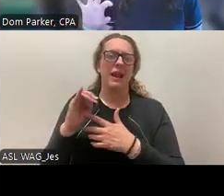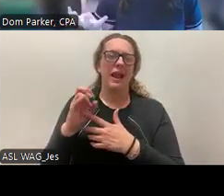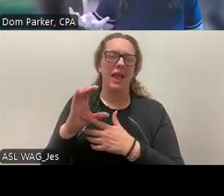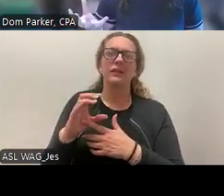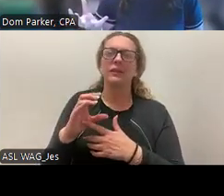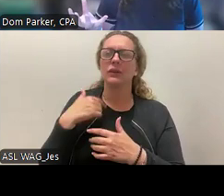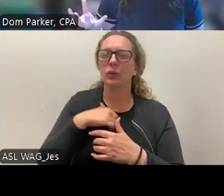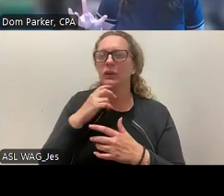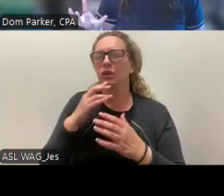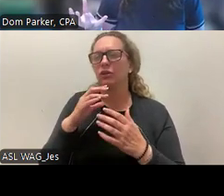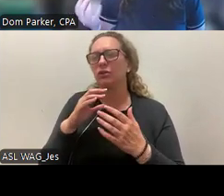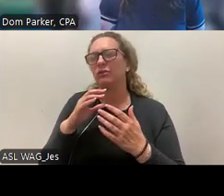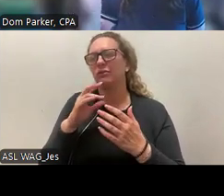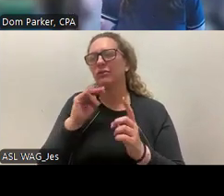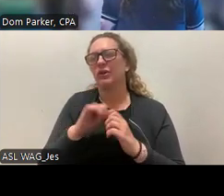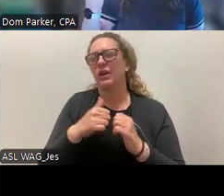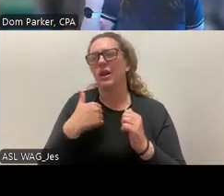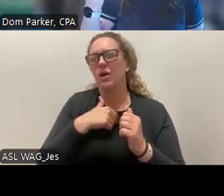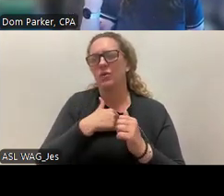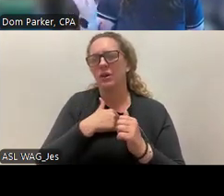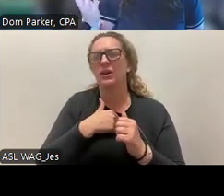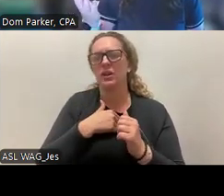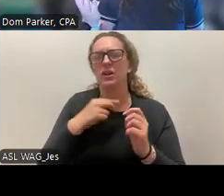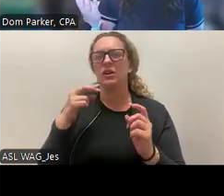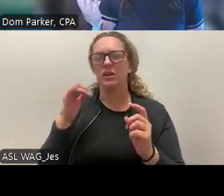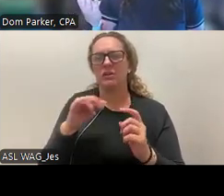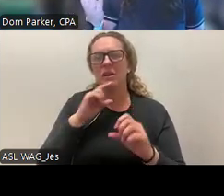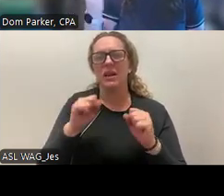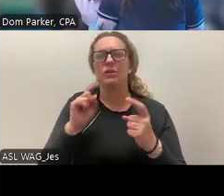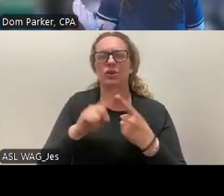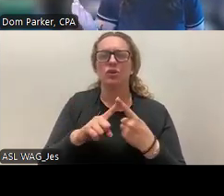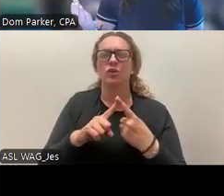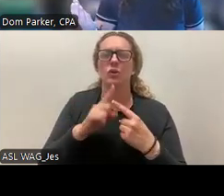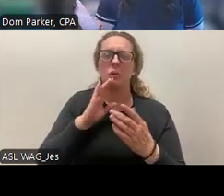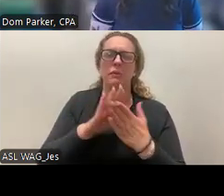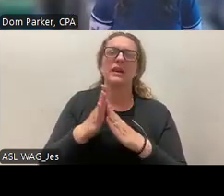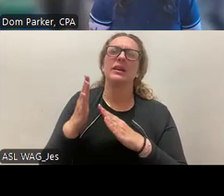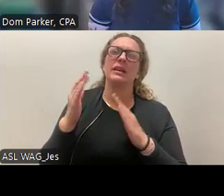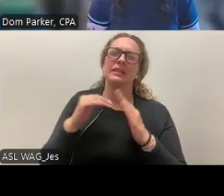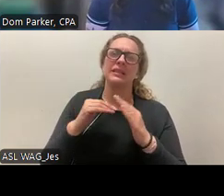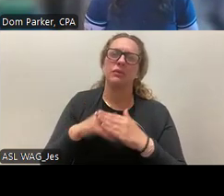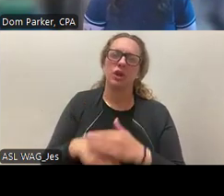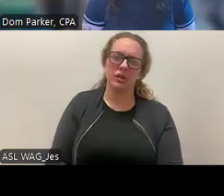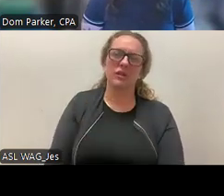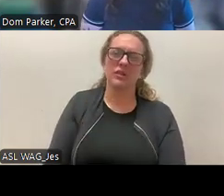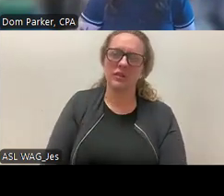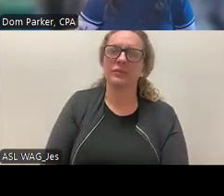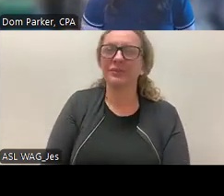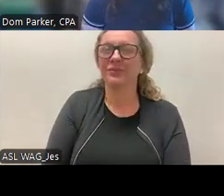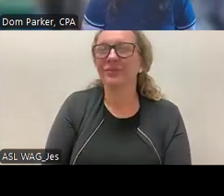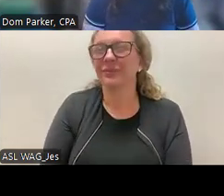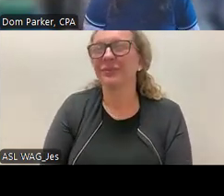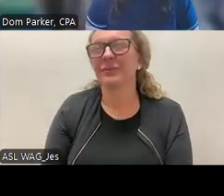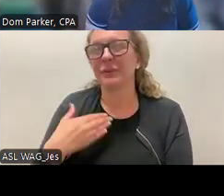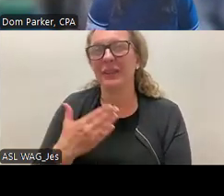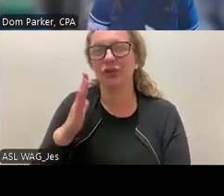how we can interpret that mechanic to be able to be accessible would be my